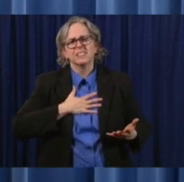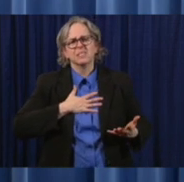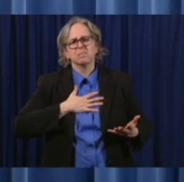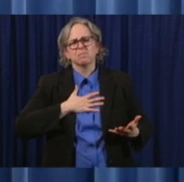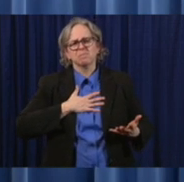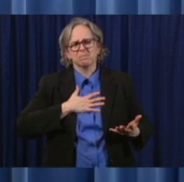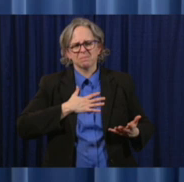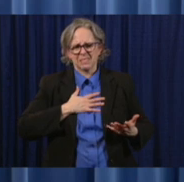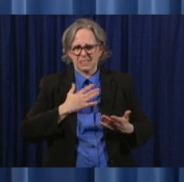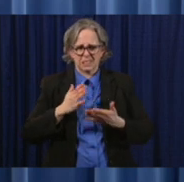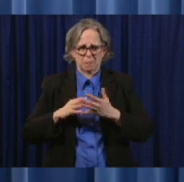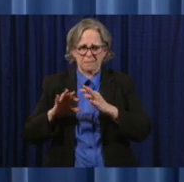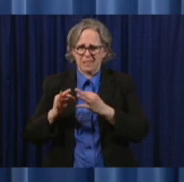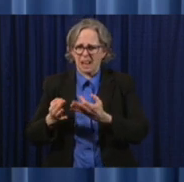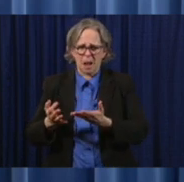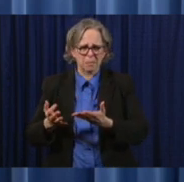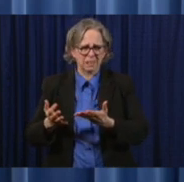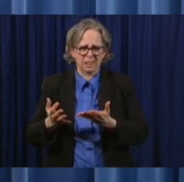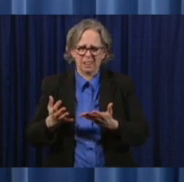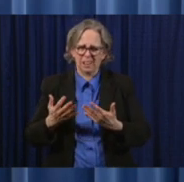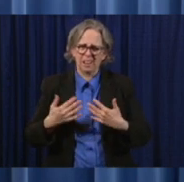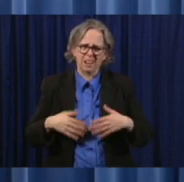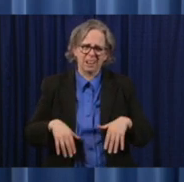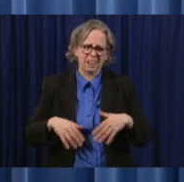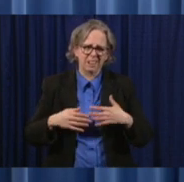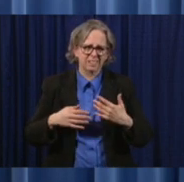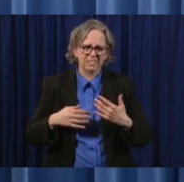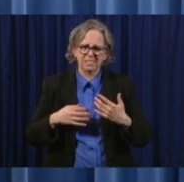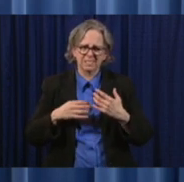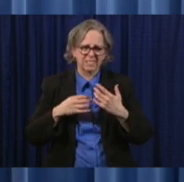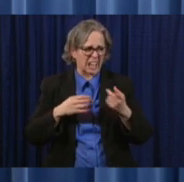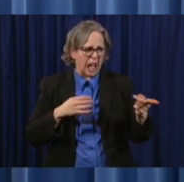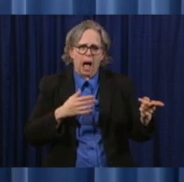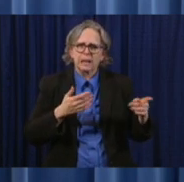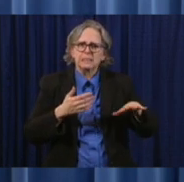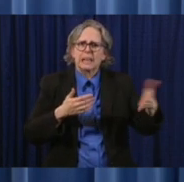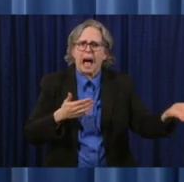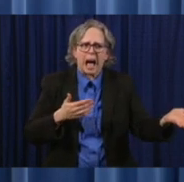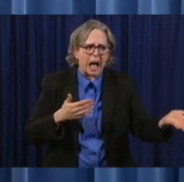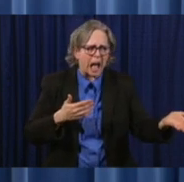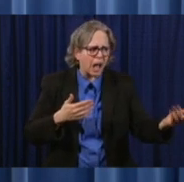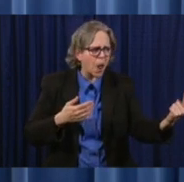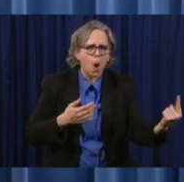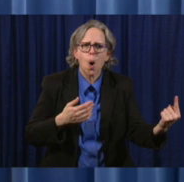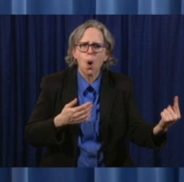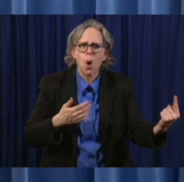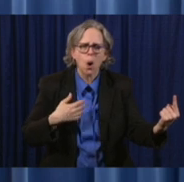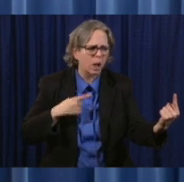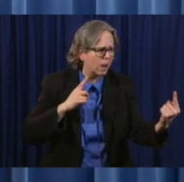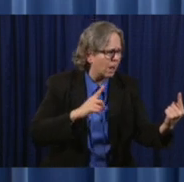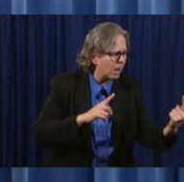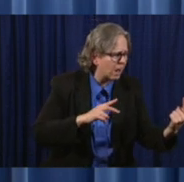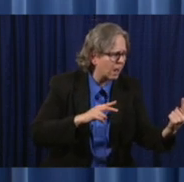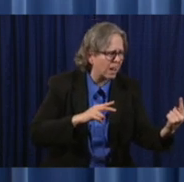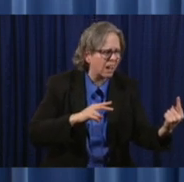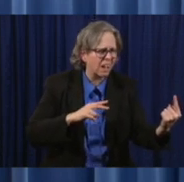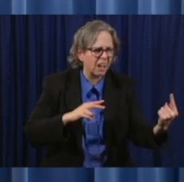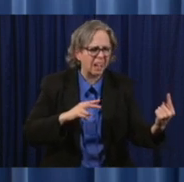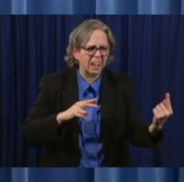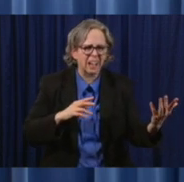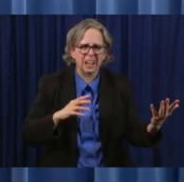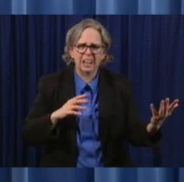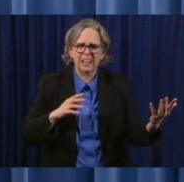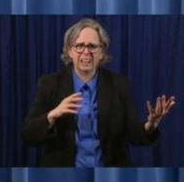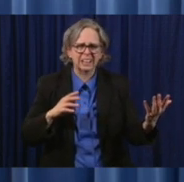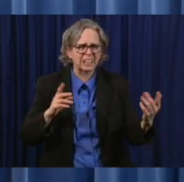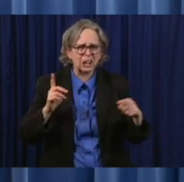you know, a loved one has died. They have not been able to be with that loved one as much as they would